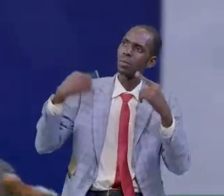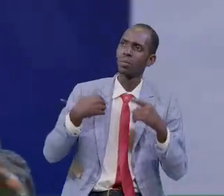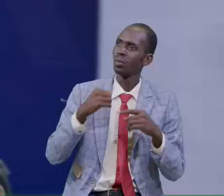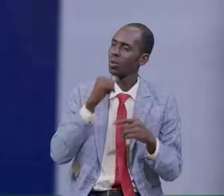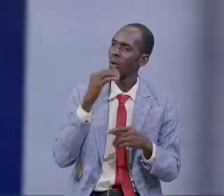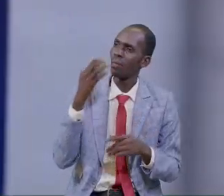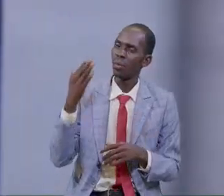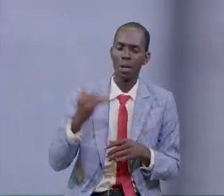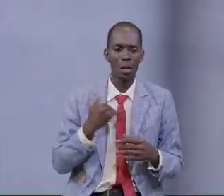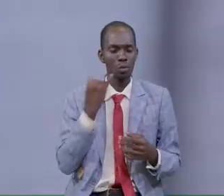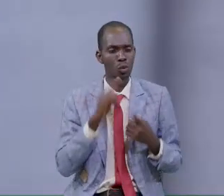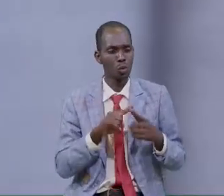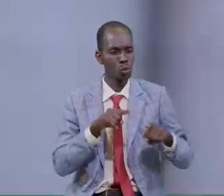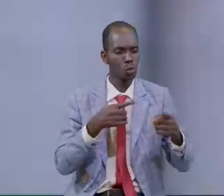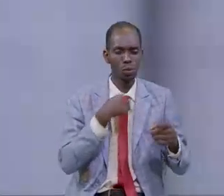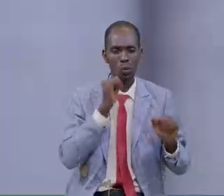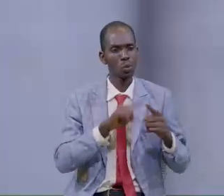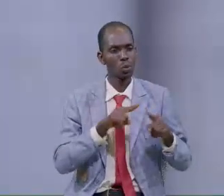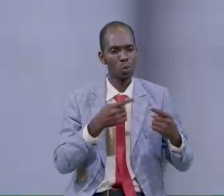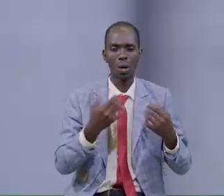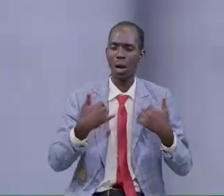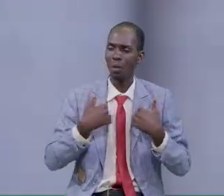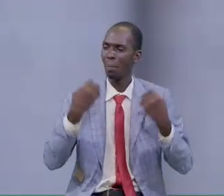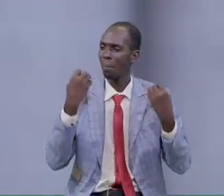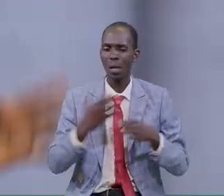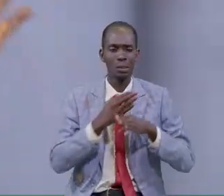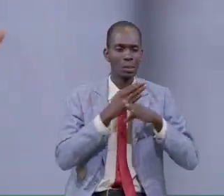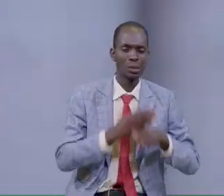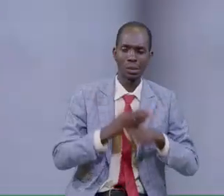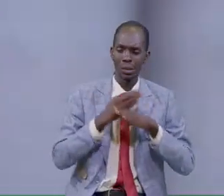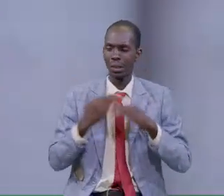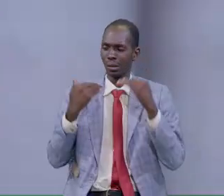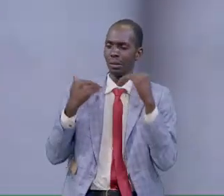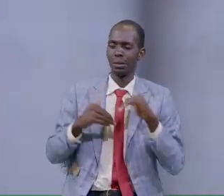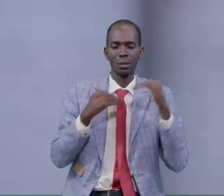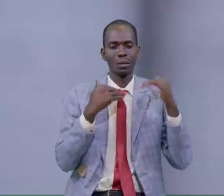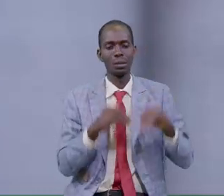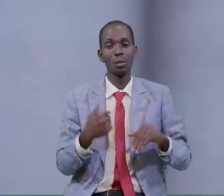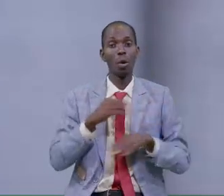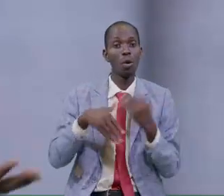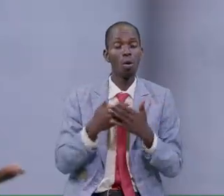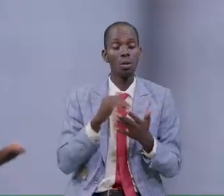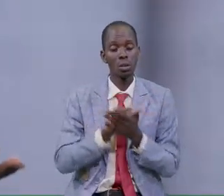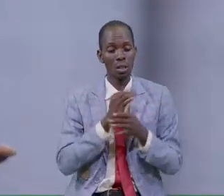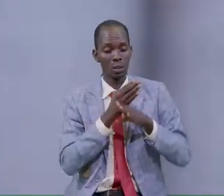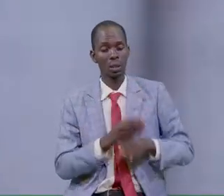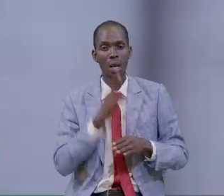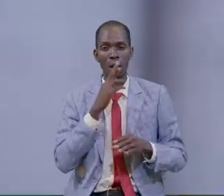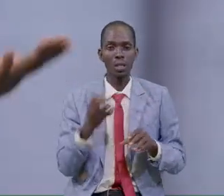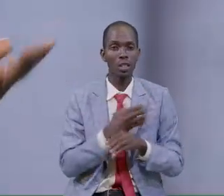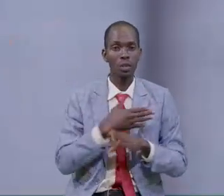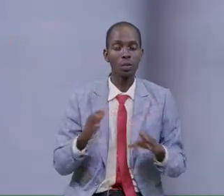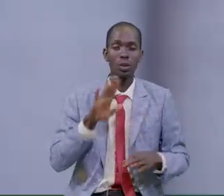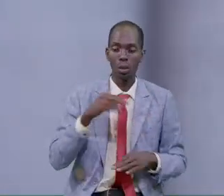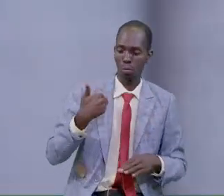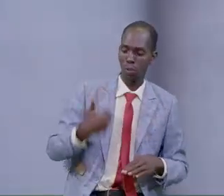I have hindrances and limitations all around. All the hindrances are taken away. Your broken heart is healed.